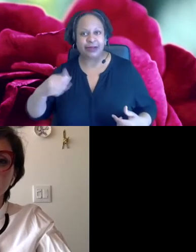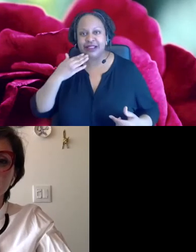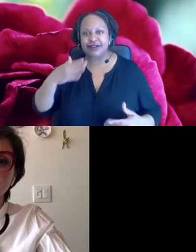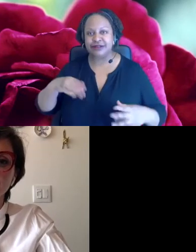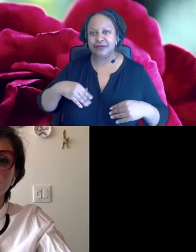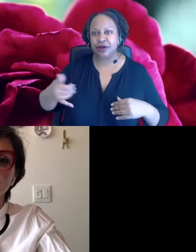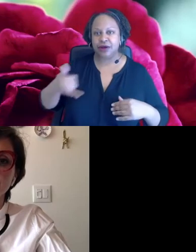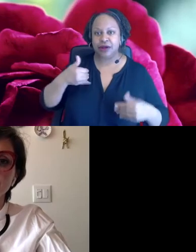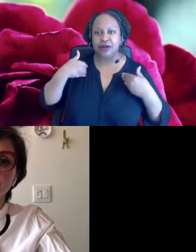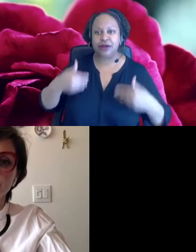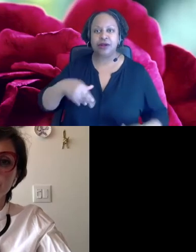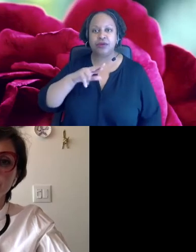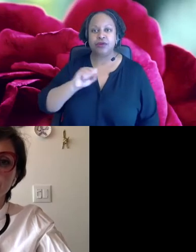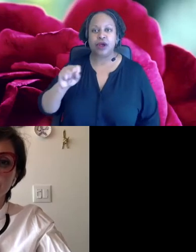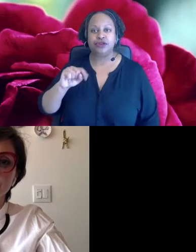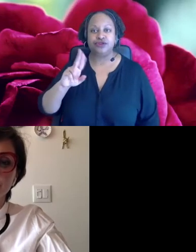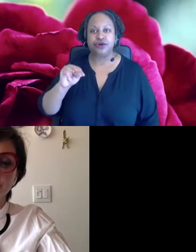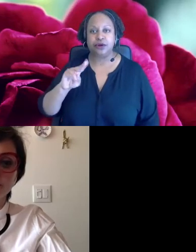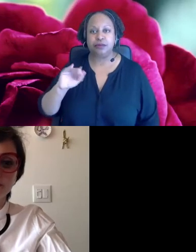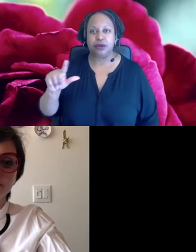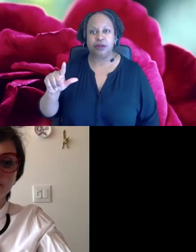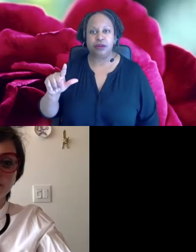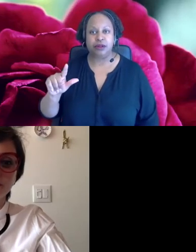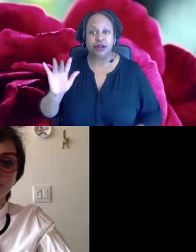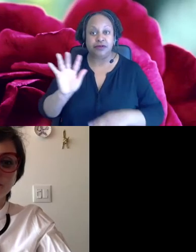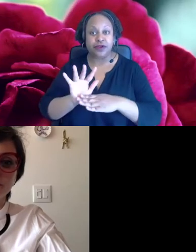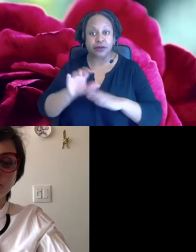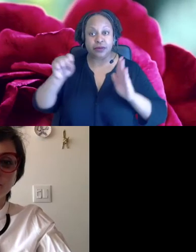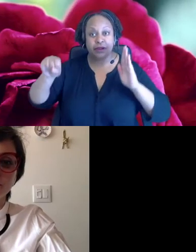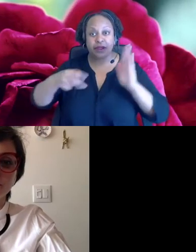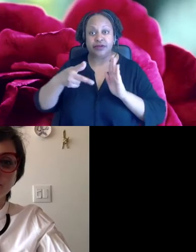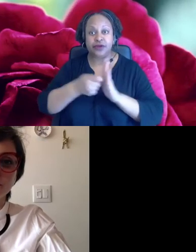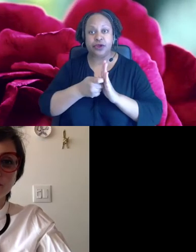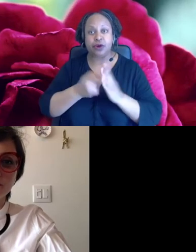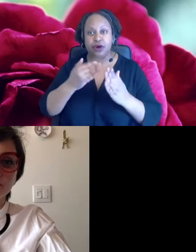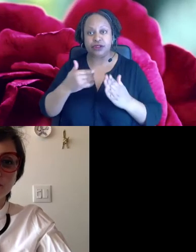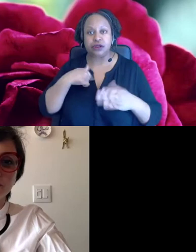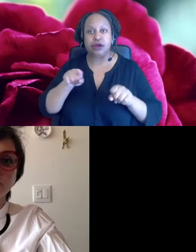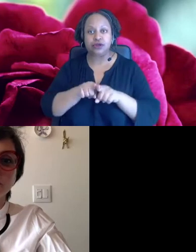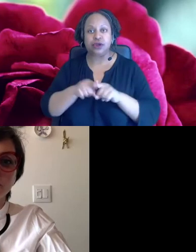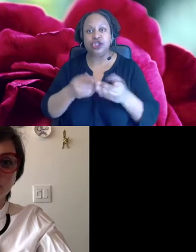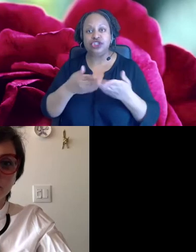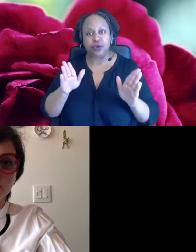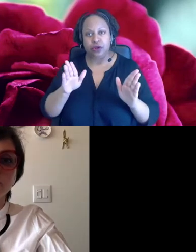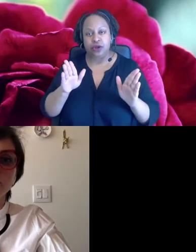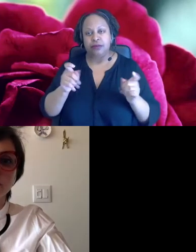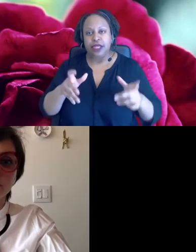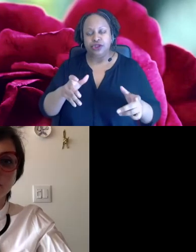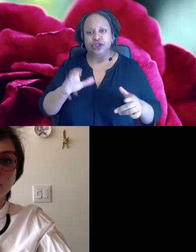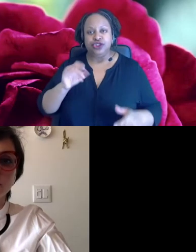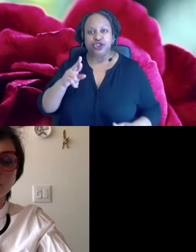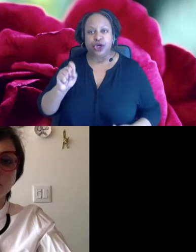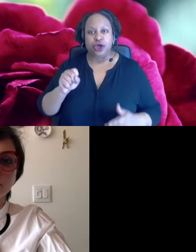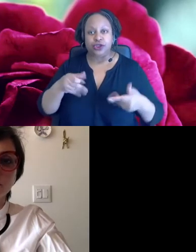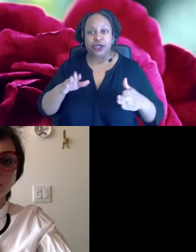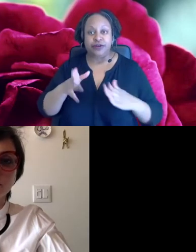Turnbull. I'm a film and video artist, and I also work as the general manager at Charles Street Video, a client of the Toronto Arts Council.